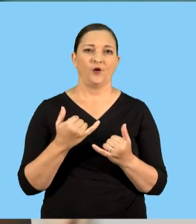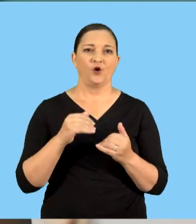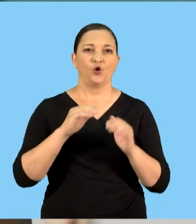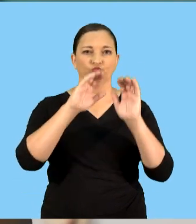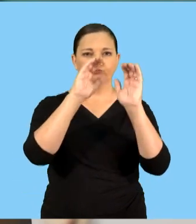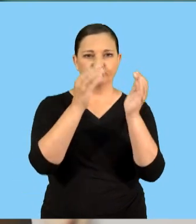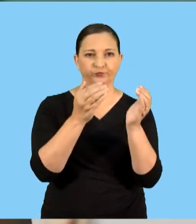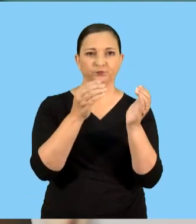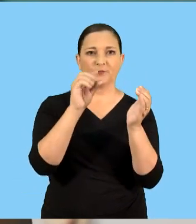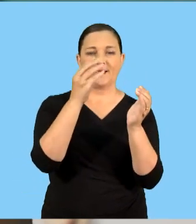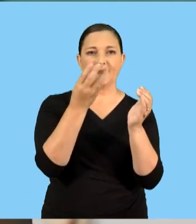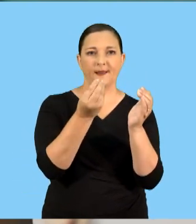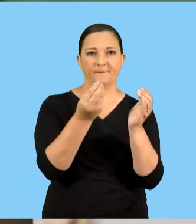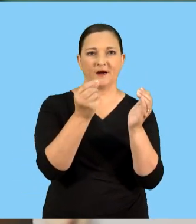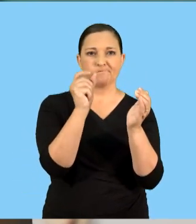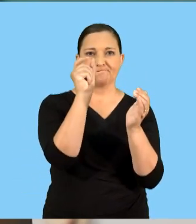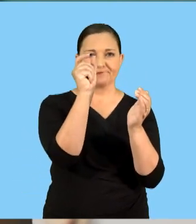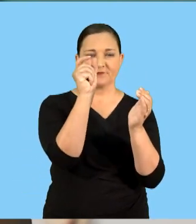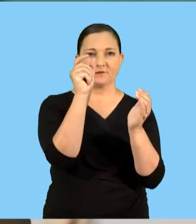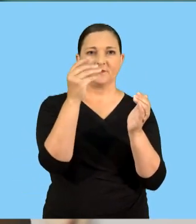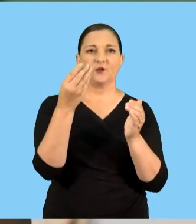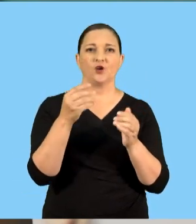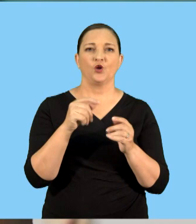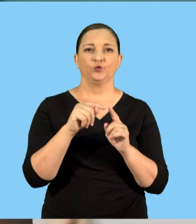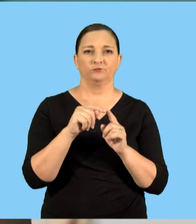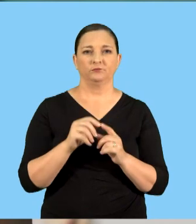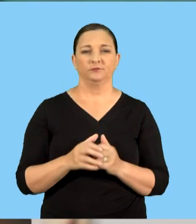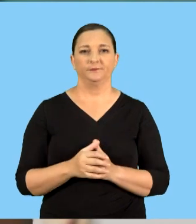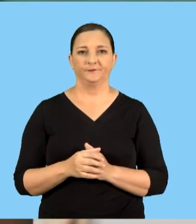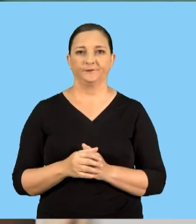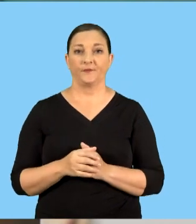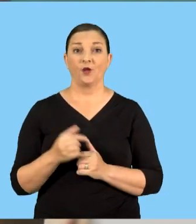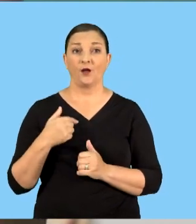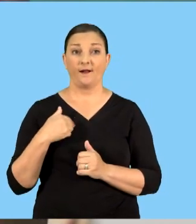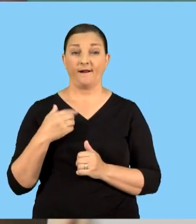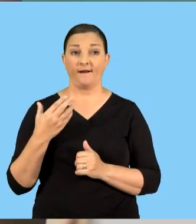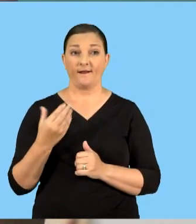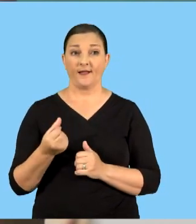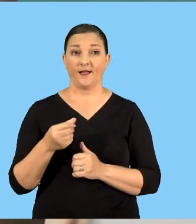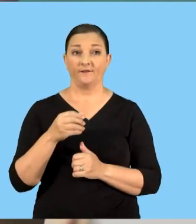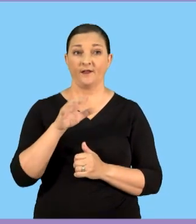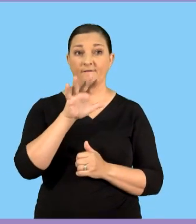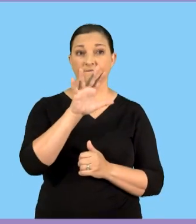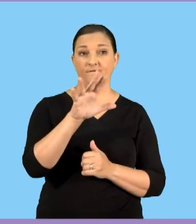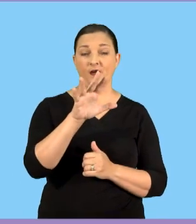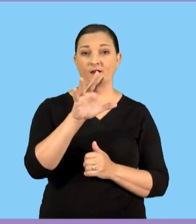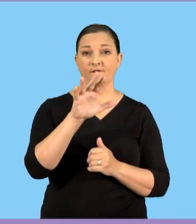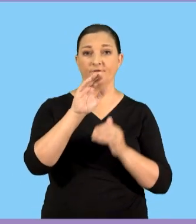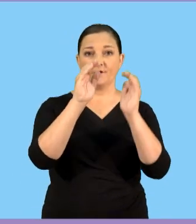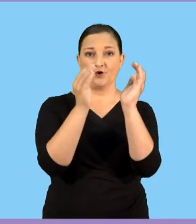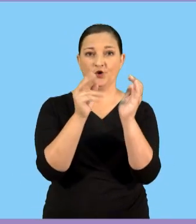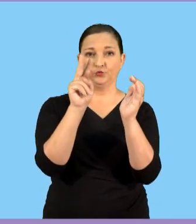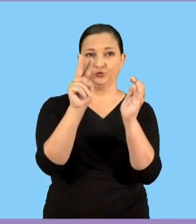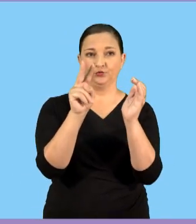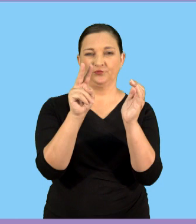numbers of whole numbers, but now we are going to look at integers. So I have 5 squared, and we know